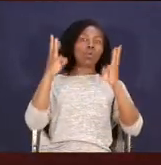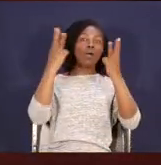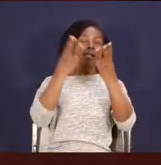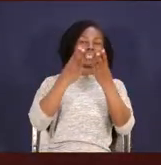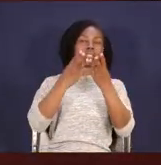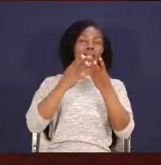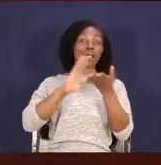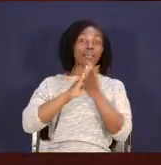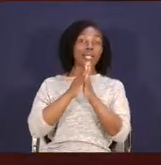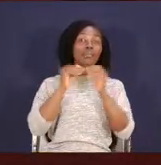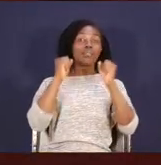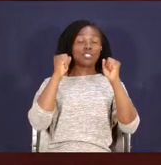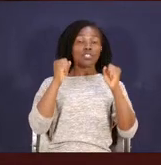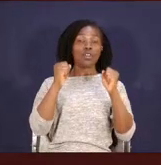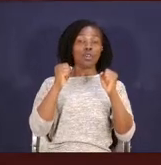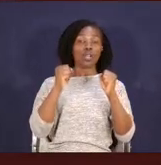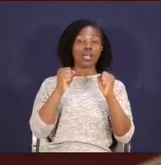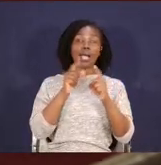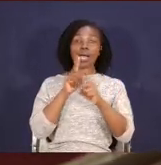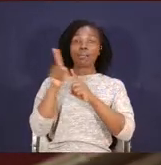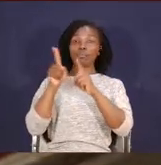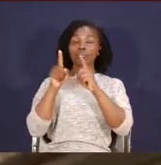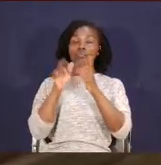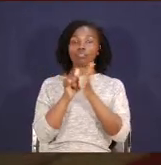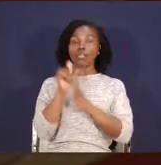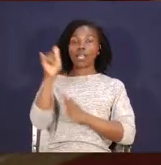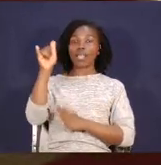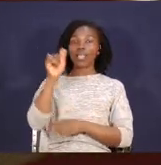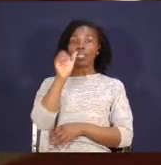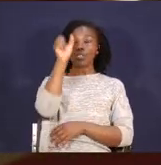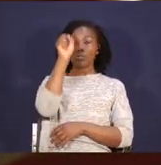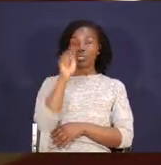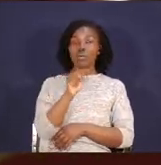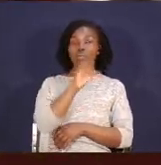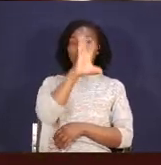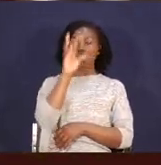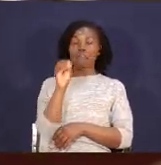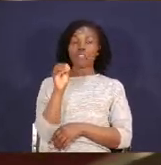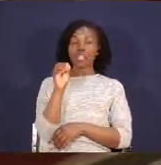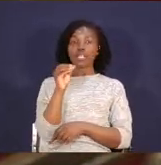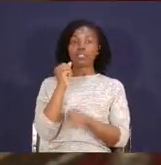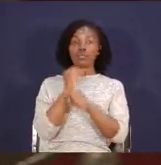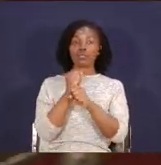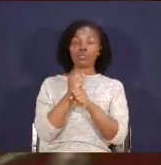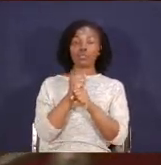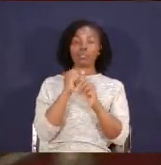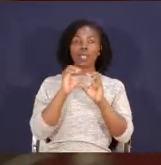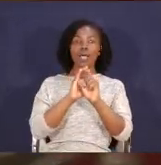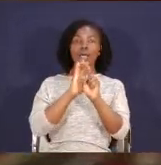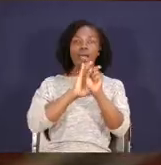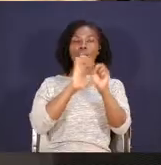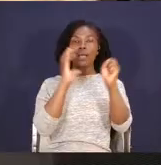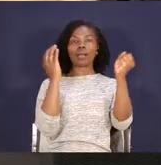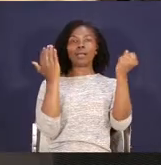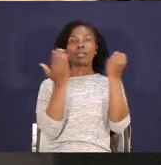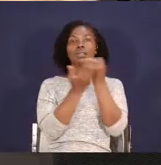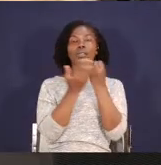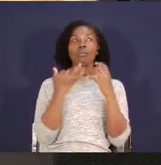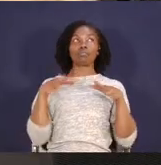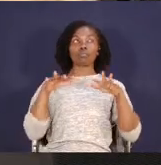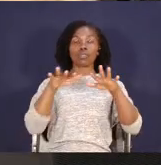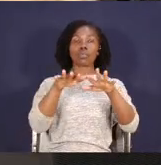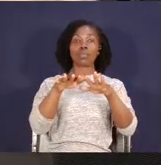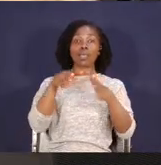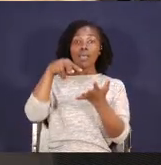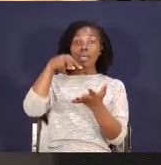high. I'm going to South Africa, Johannesburg, later in the year, to do a global conference. And I stand there from Kenya,